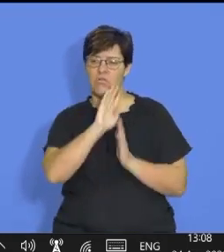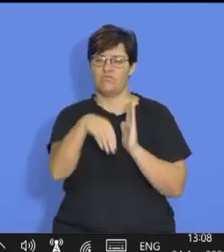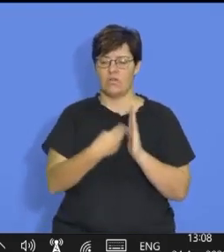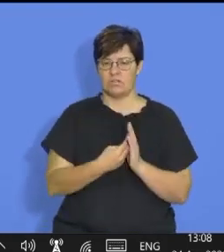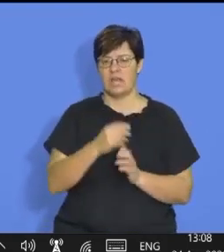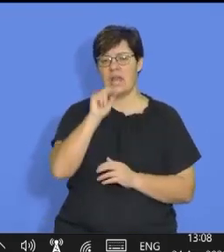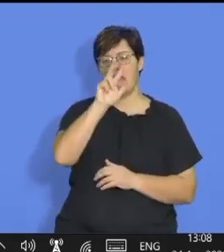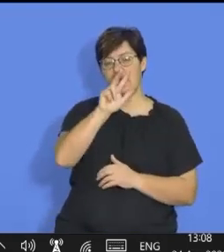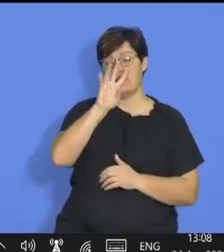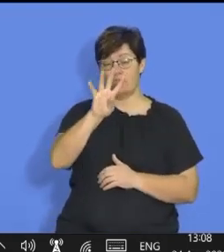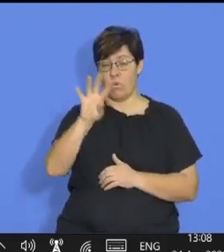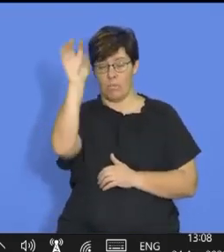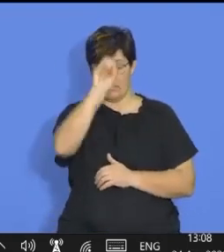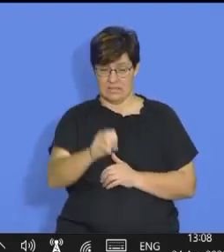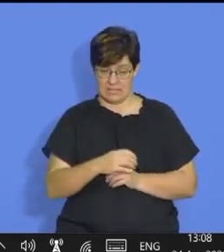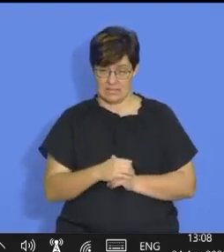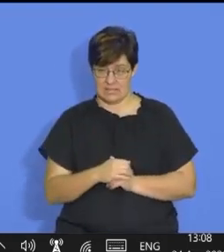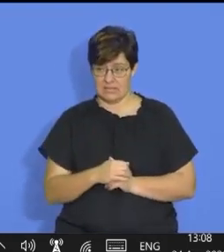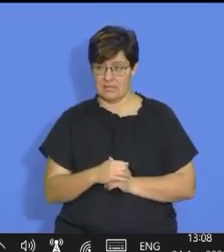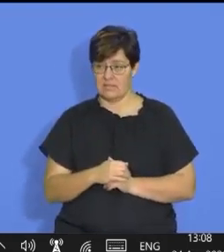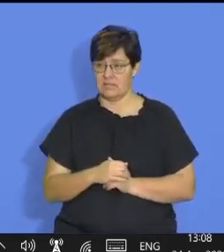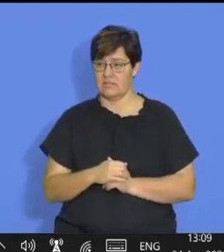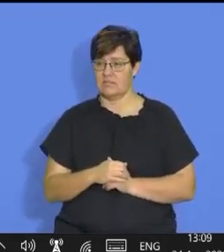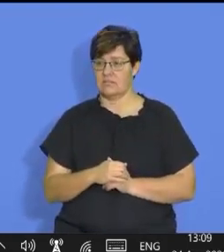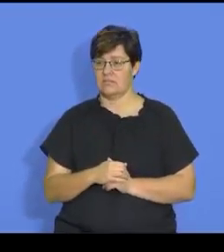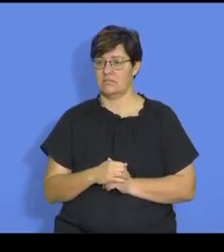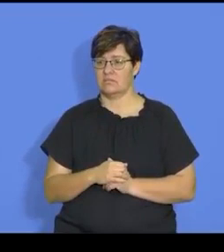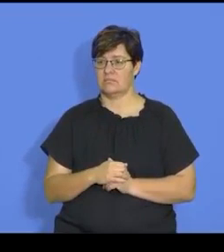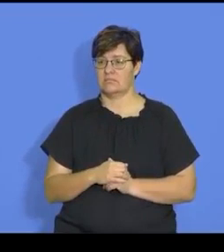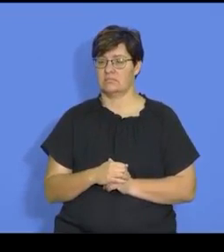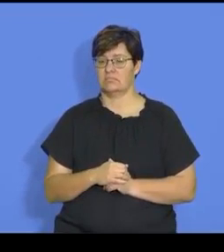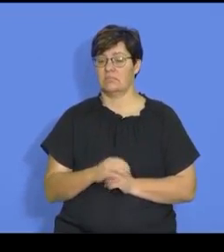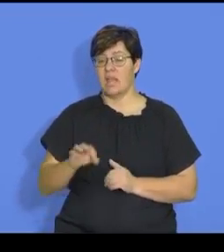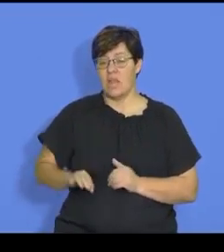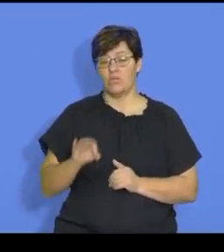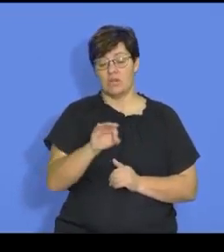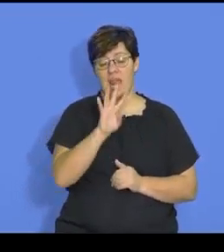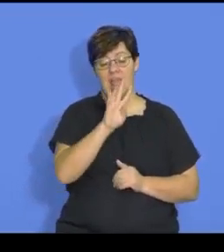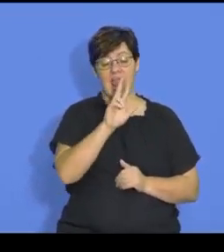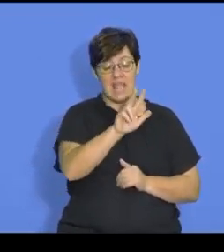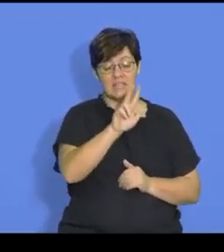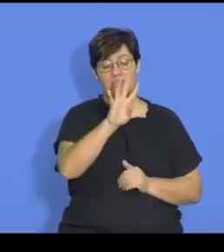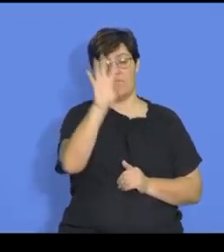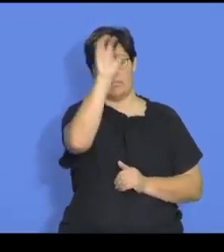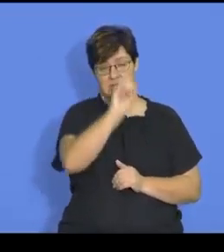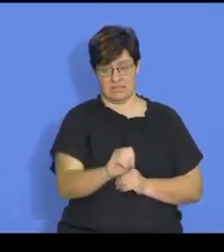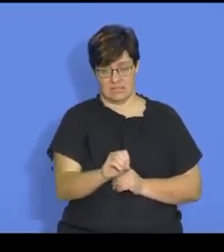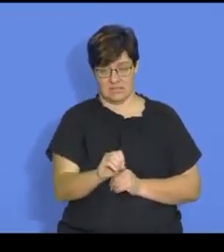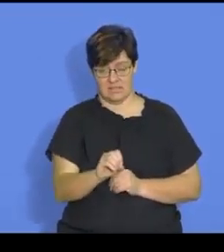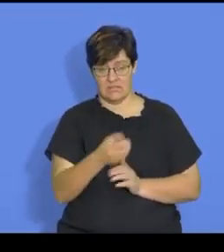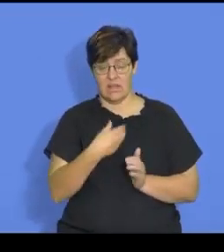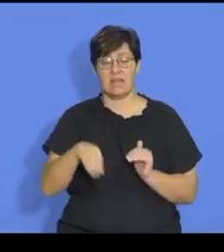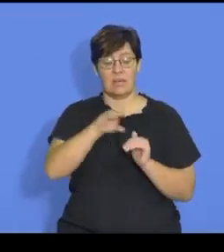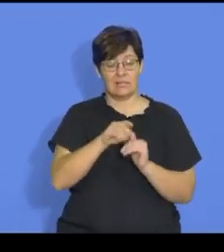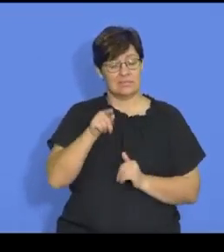83.6. We can just round that to 84%. So this guy is contributing 84%